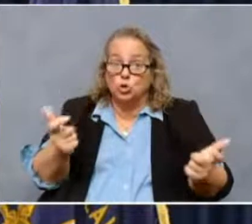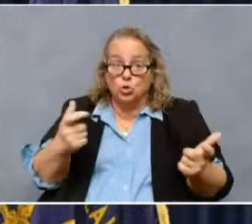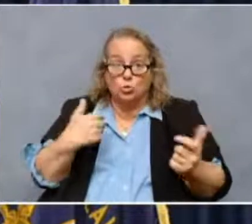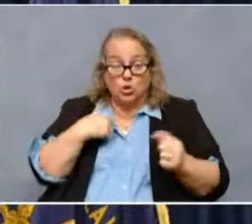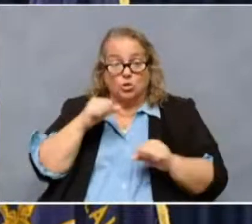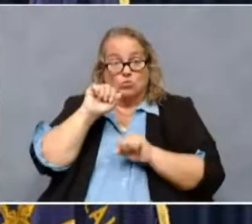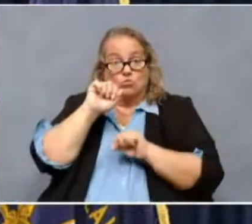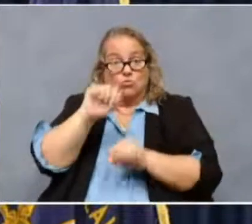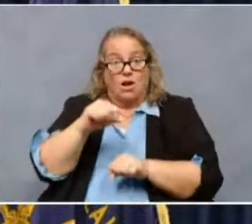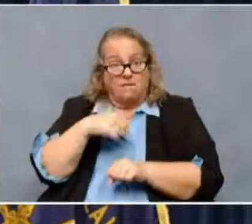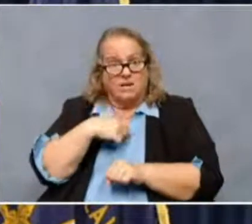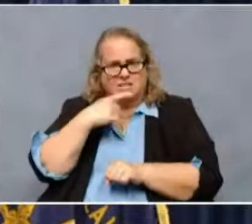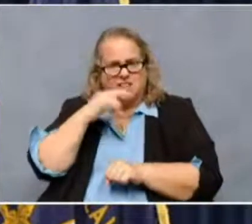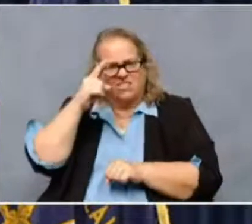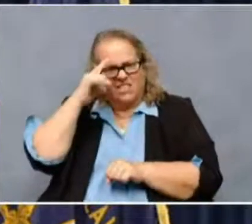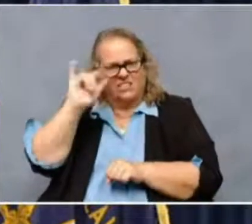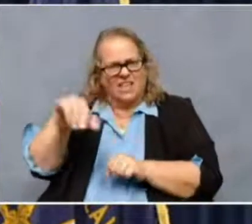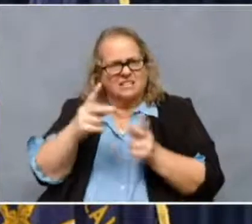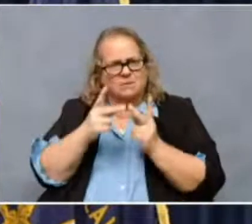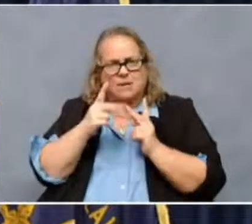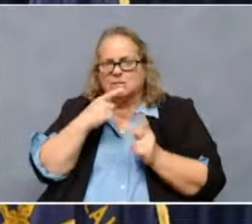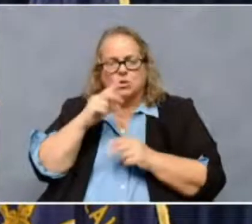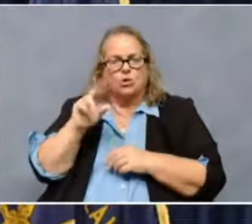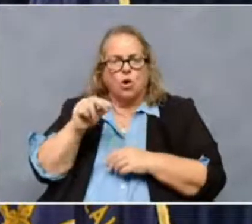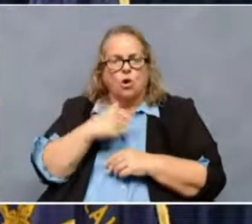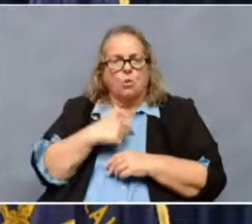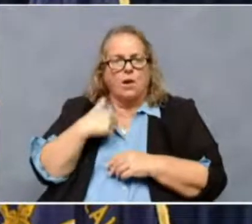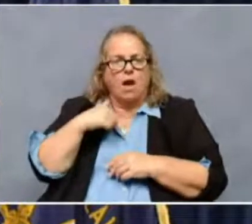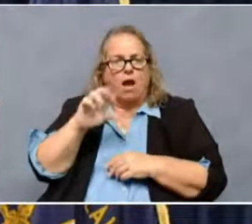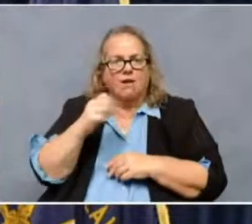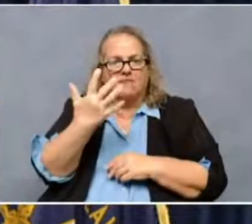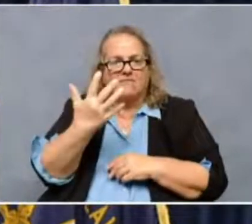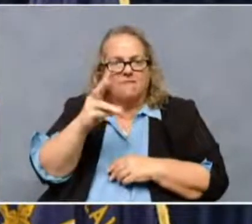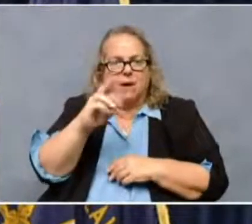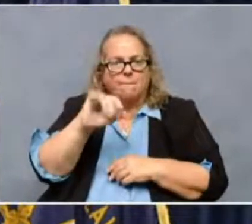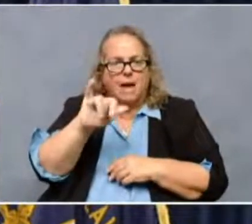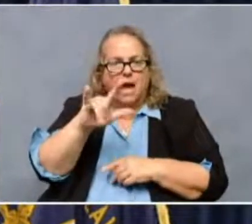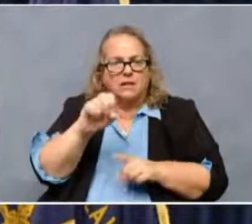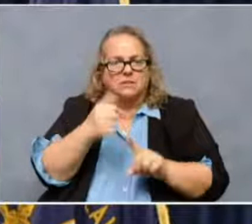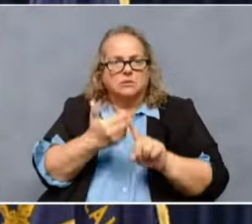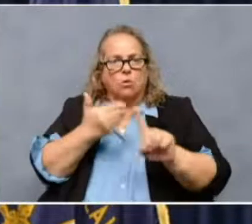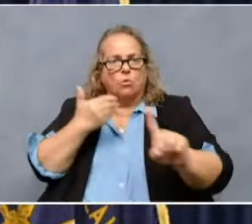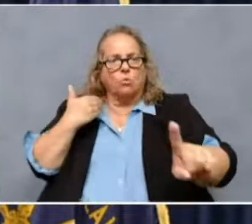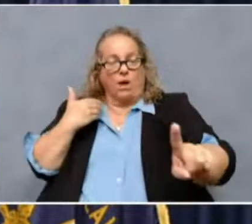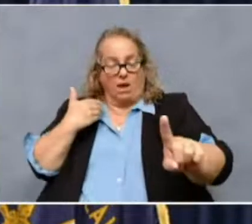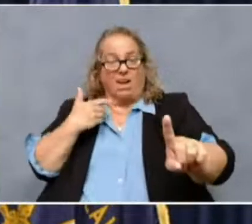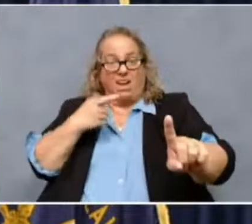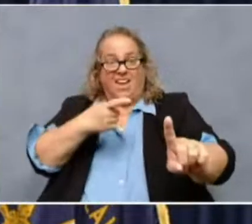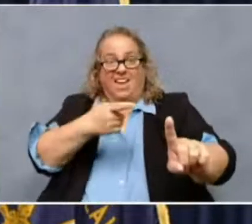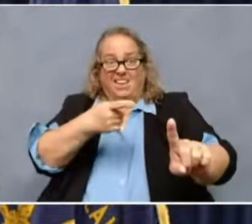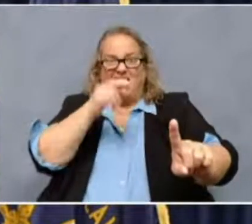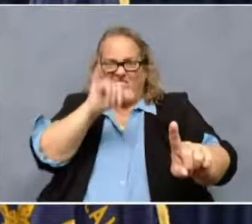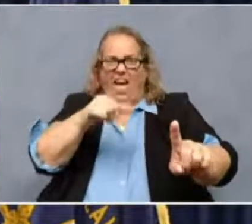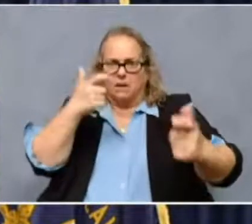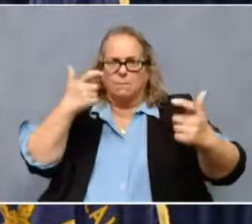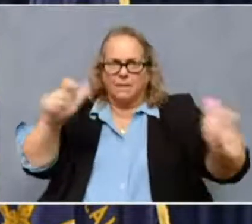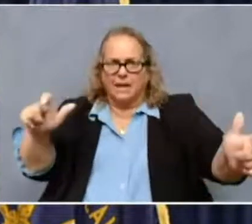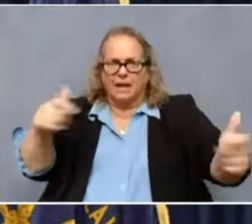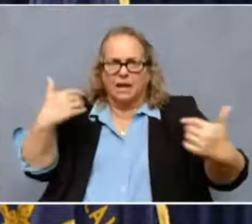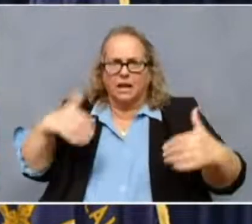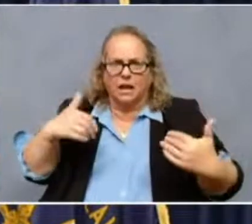that's the facility. They said, oh no, we're 5 miles away. No, that was definitely the facility. It was just that big. Karen